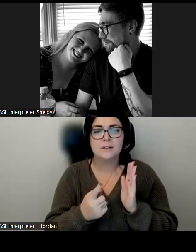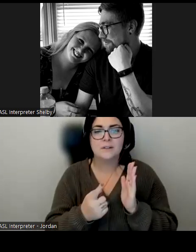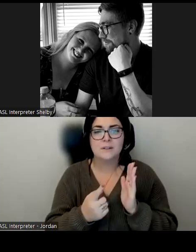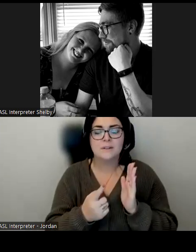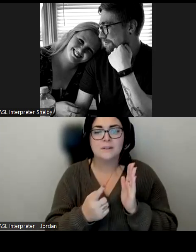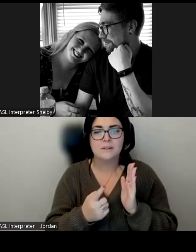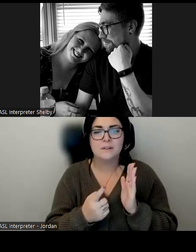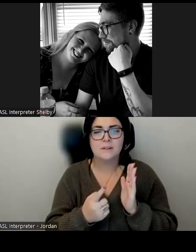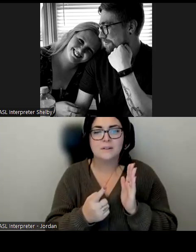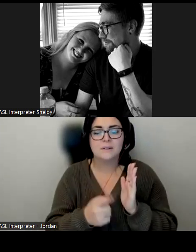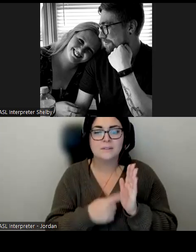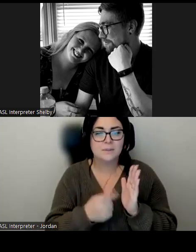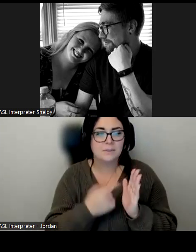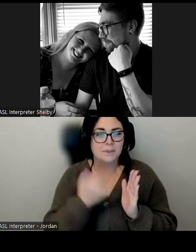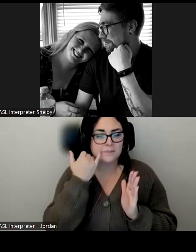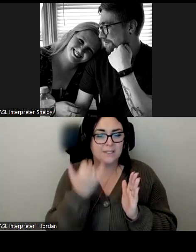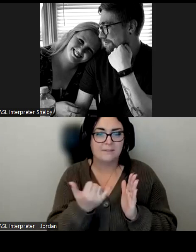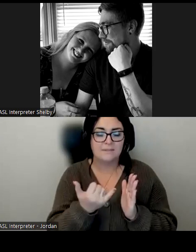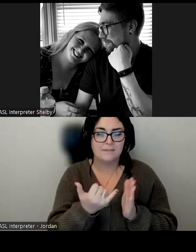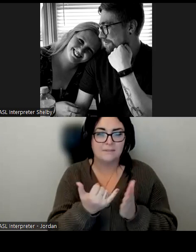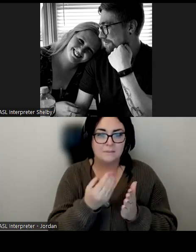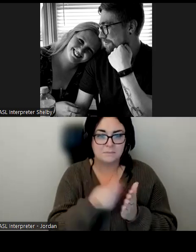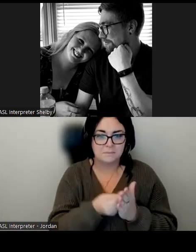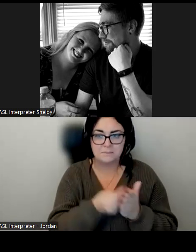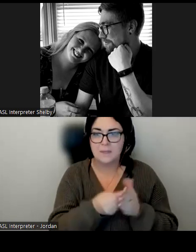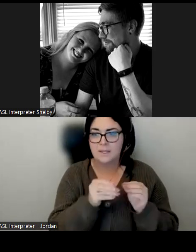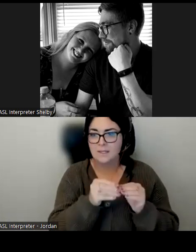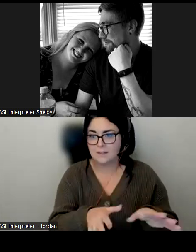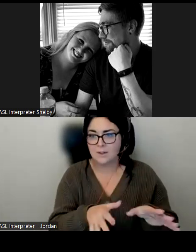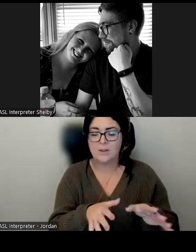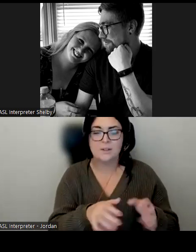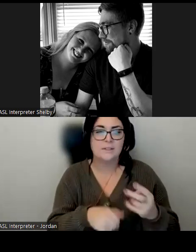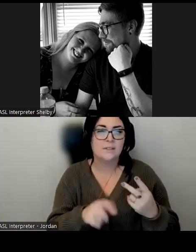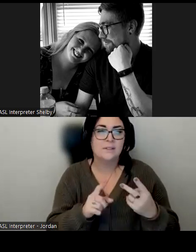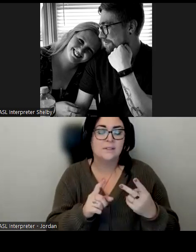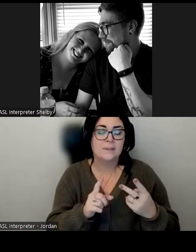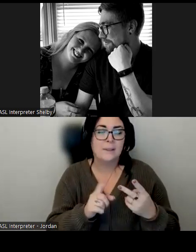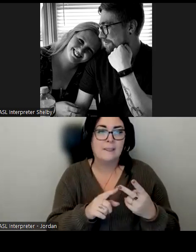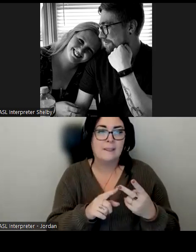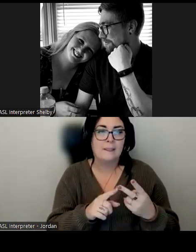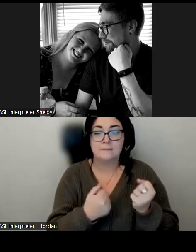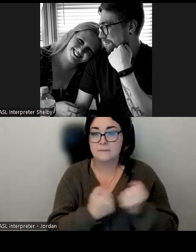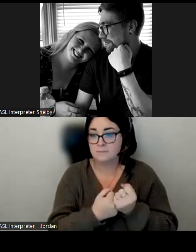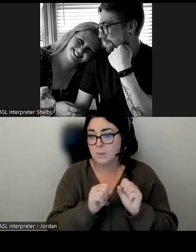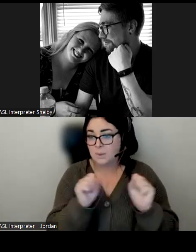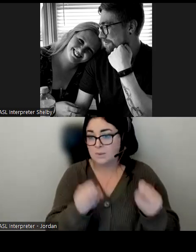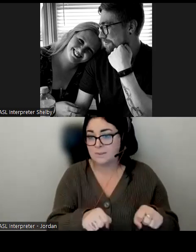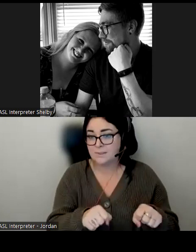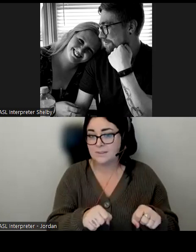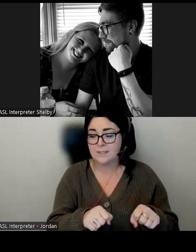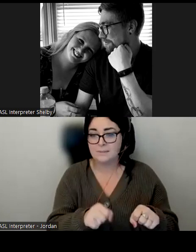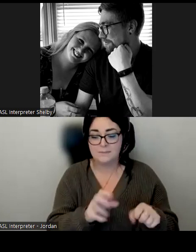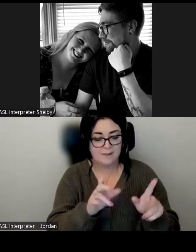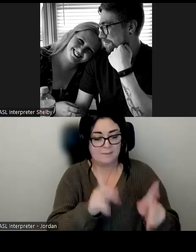of income can be very stressful, of course. A loss of support system, like I mentioned, that person